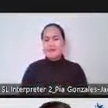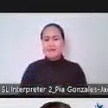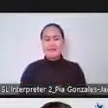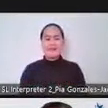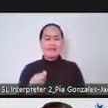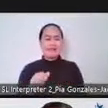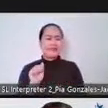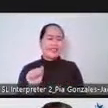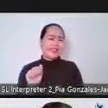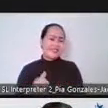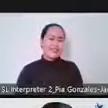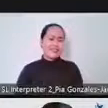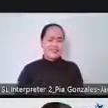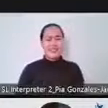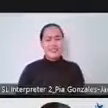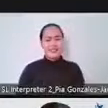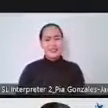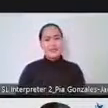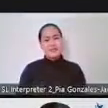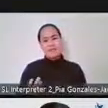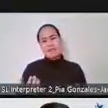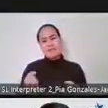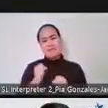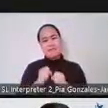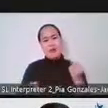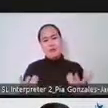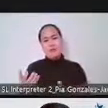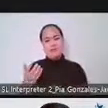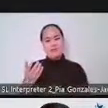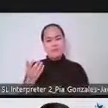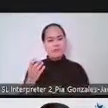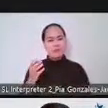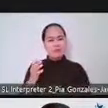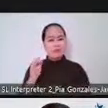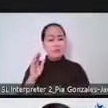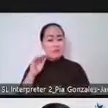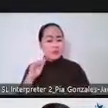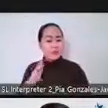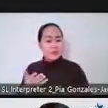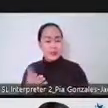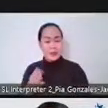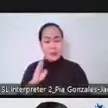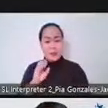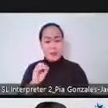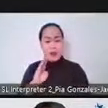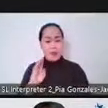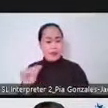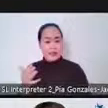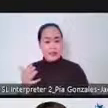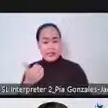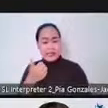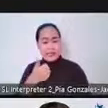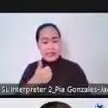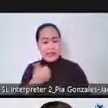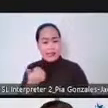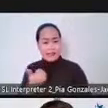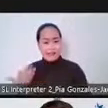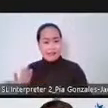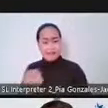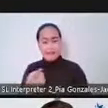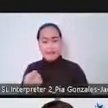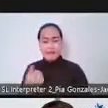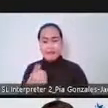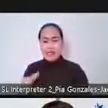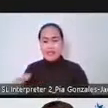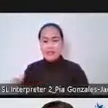Yeah. So, Sir Bobby, do you have comments on that, additional